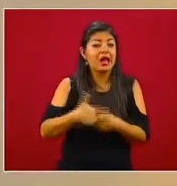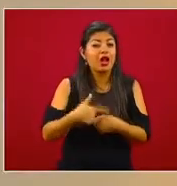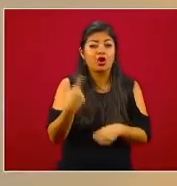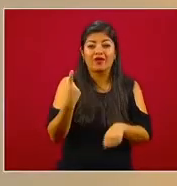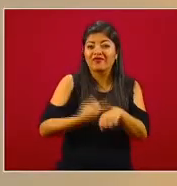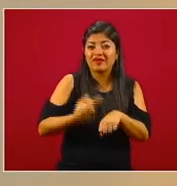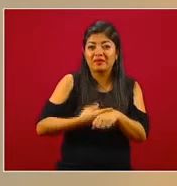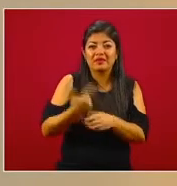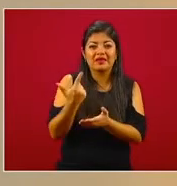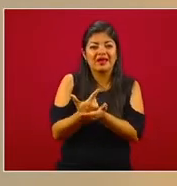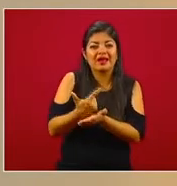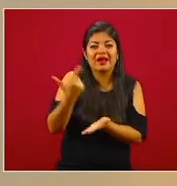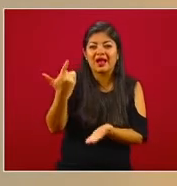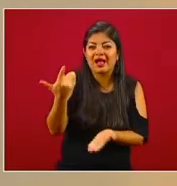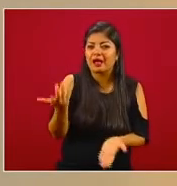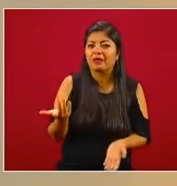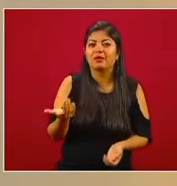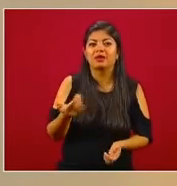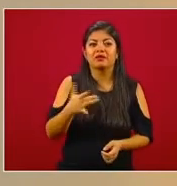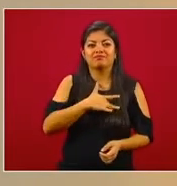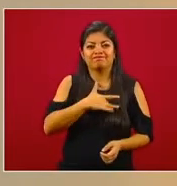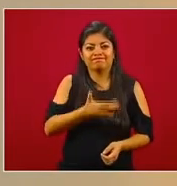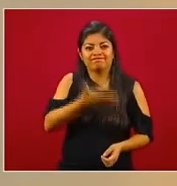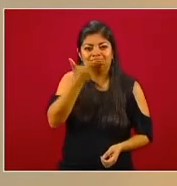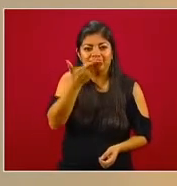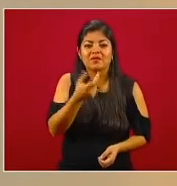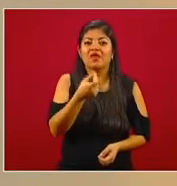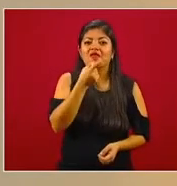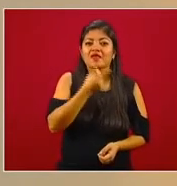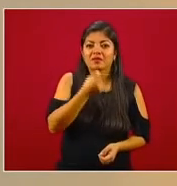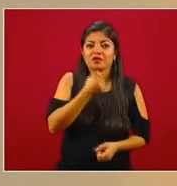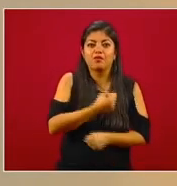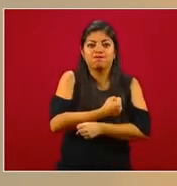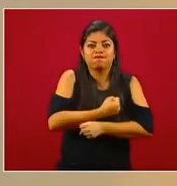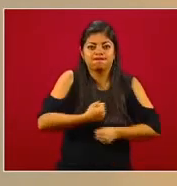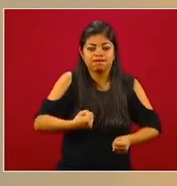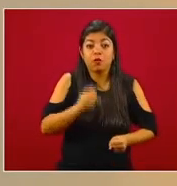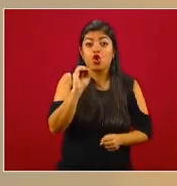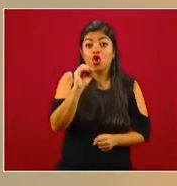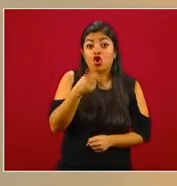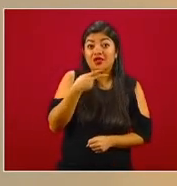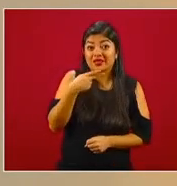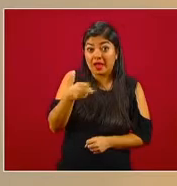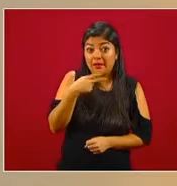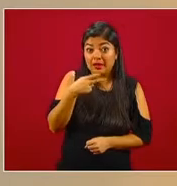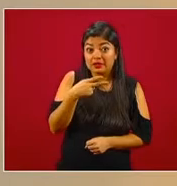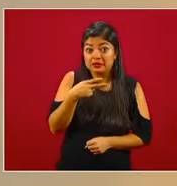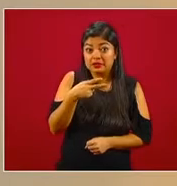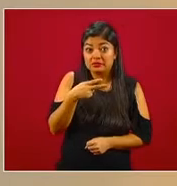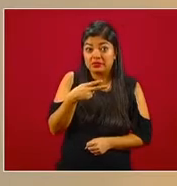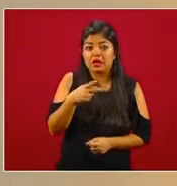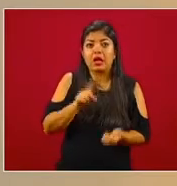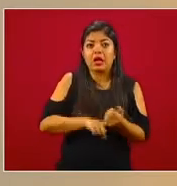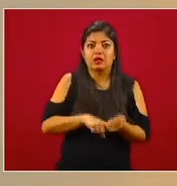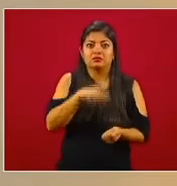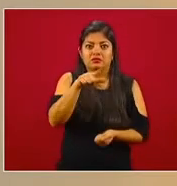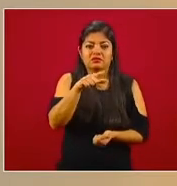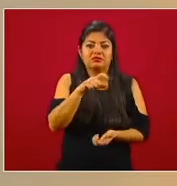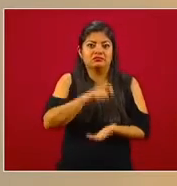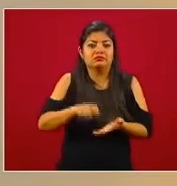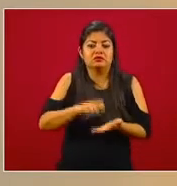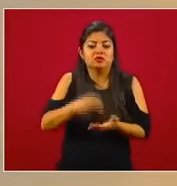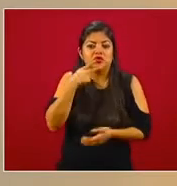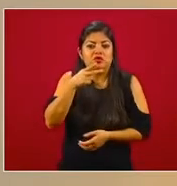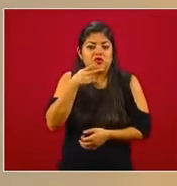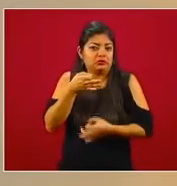constantly enfermedad crónica, en repeat the particular following message. hipertensión, If you diabetes, are obesidad someone o who has tabaquismo, a es decir, particular fuma, disease such like consume obesity, productos de diabetes, tabaco,